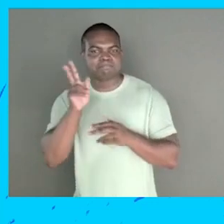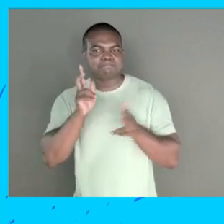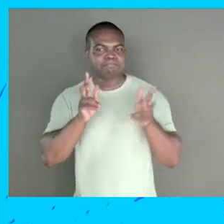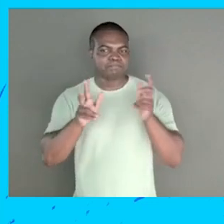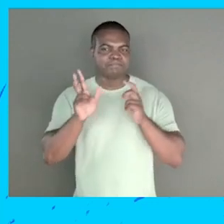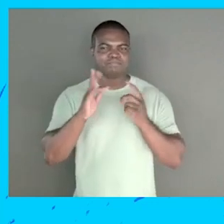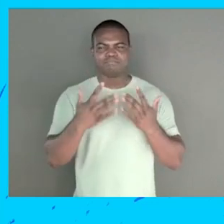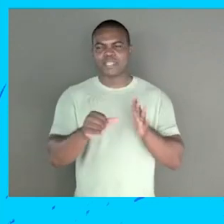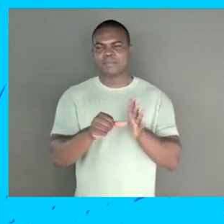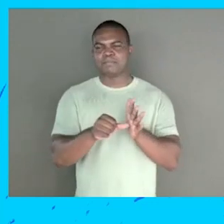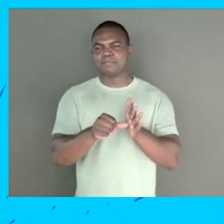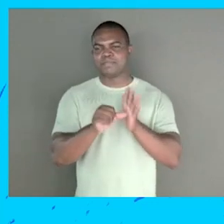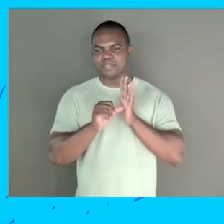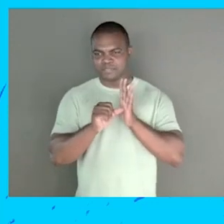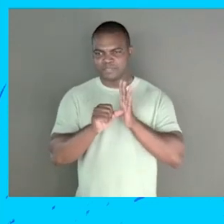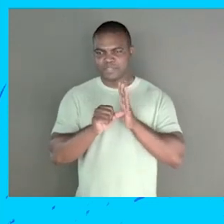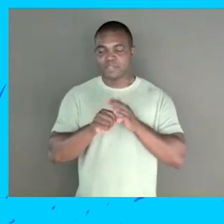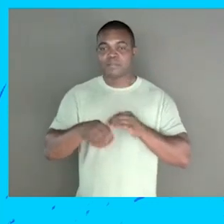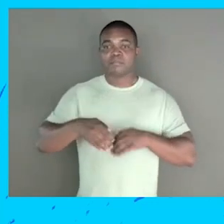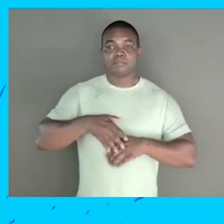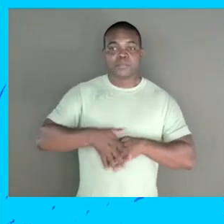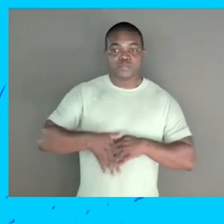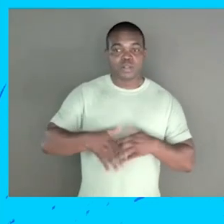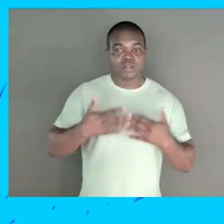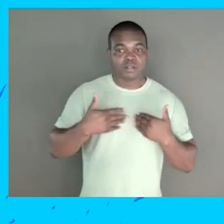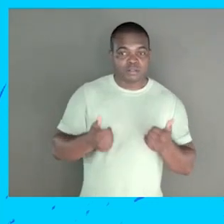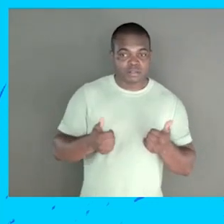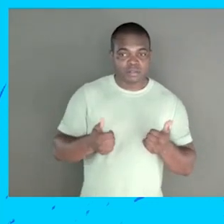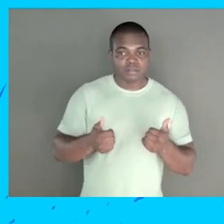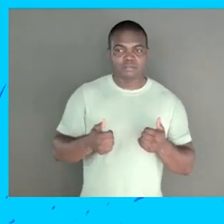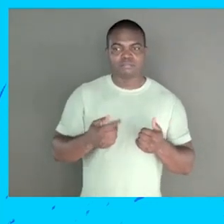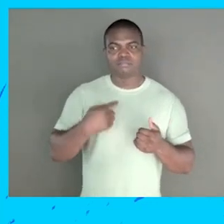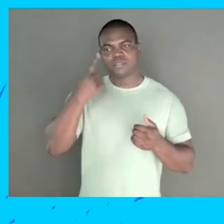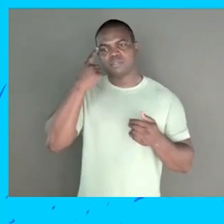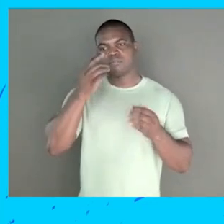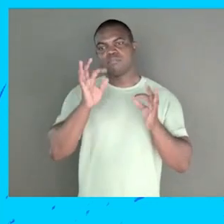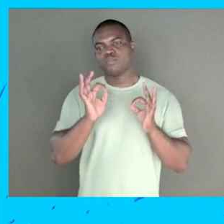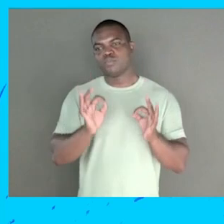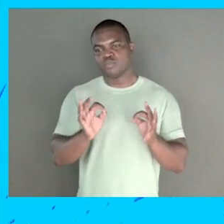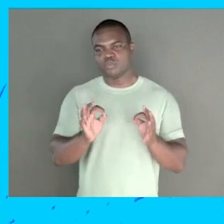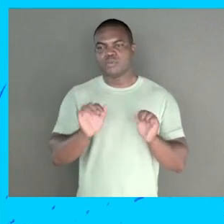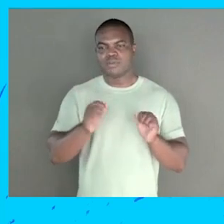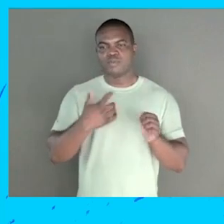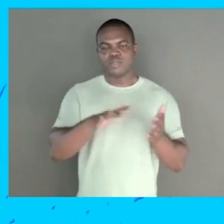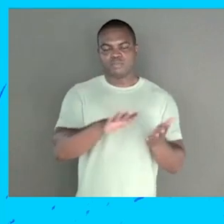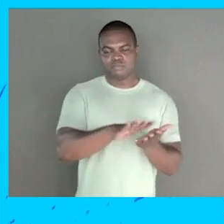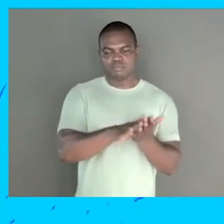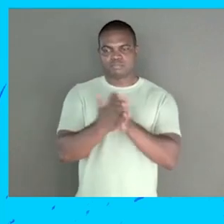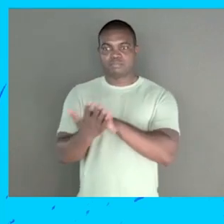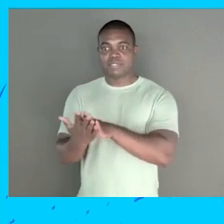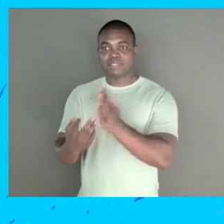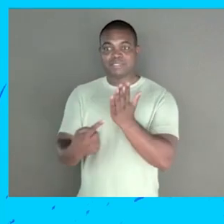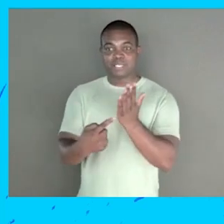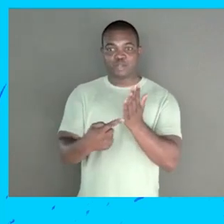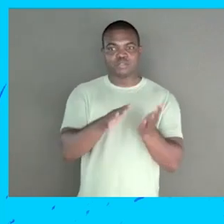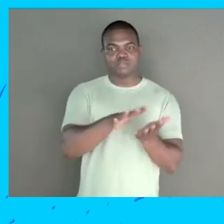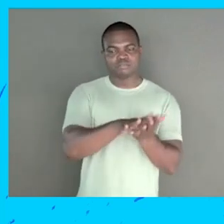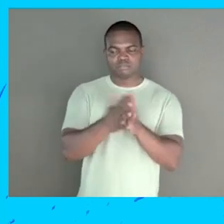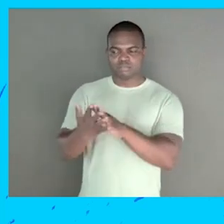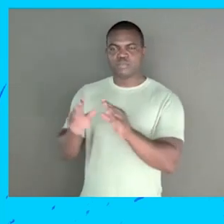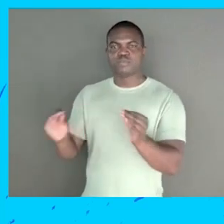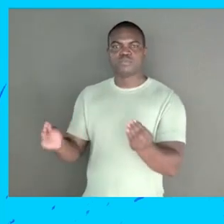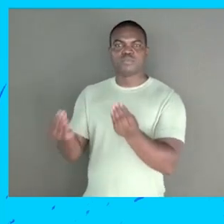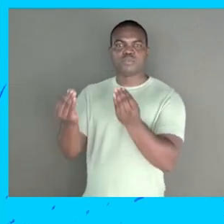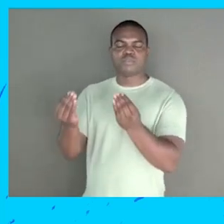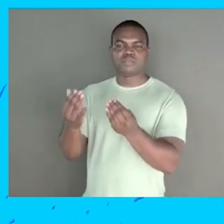empower our young people. And that app, Oki, seems amazing and seems to be very useful in safeguarding young people's privacy and how